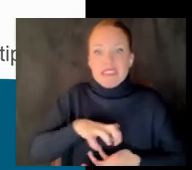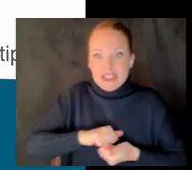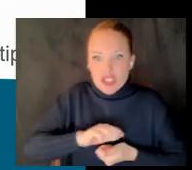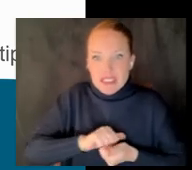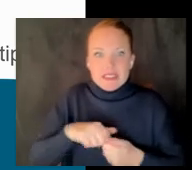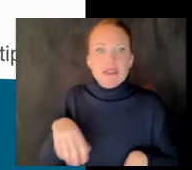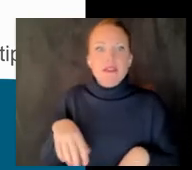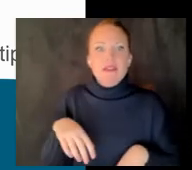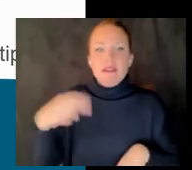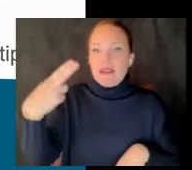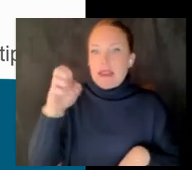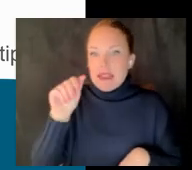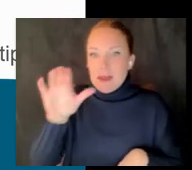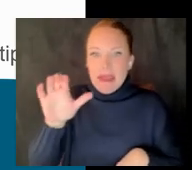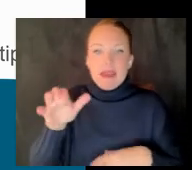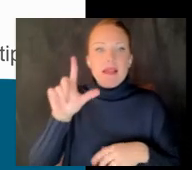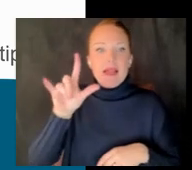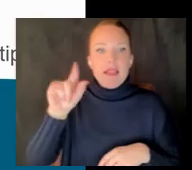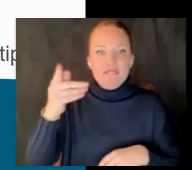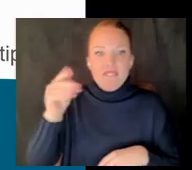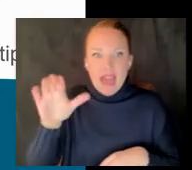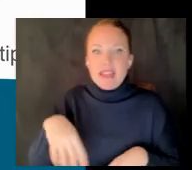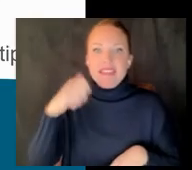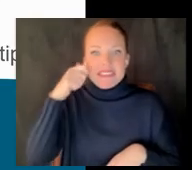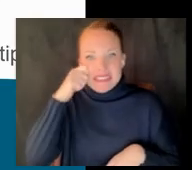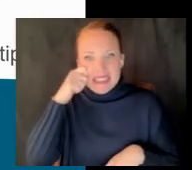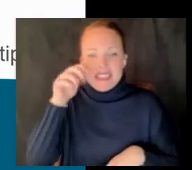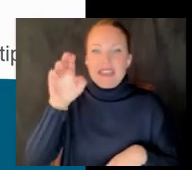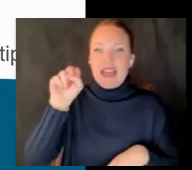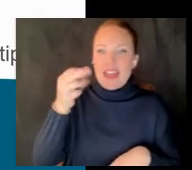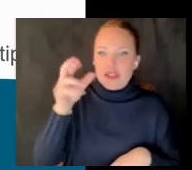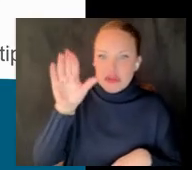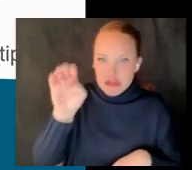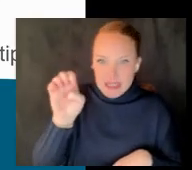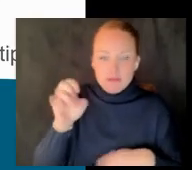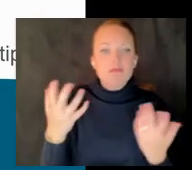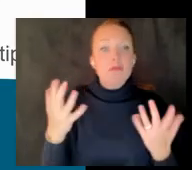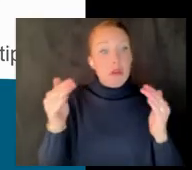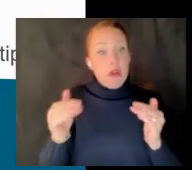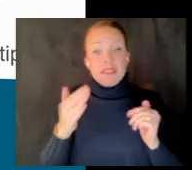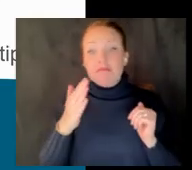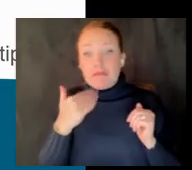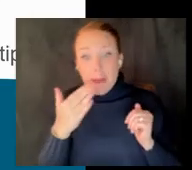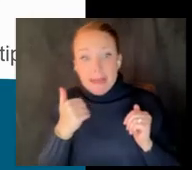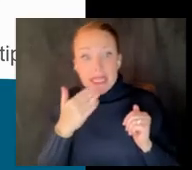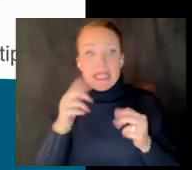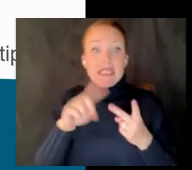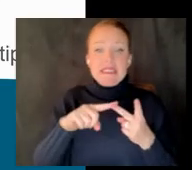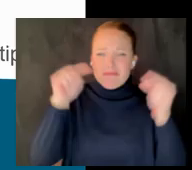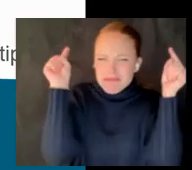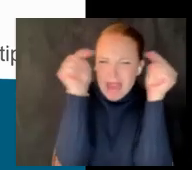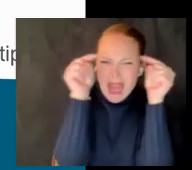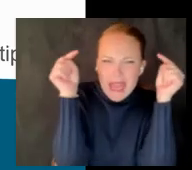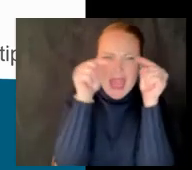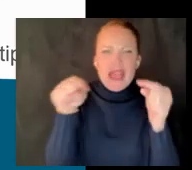hemic or lymphatic, skin, and endocrine. Some examples of a physical impairment might be diabetes, chronic migraine headaches,